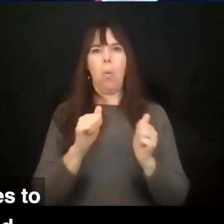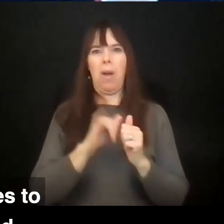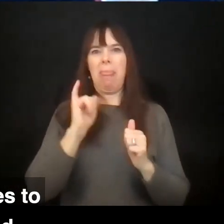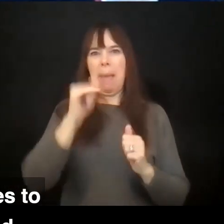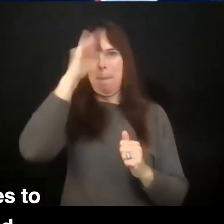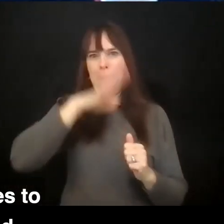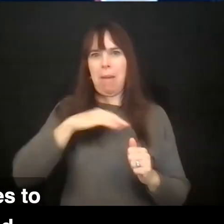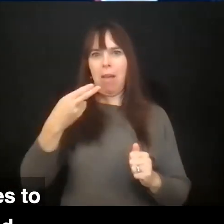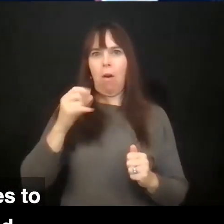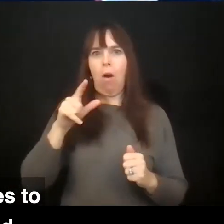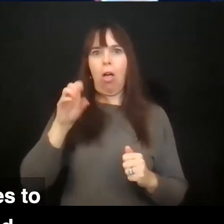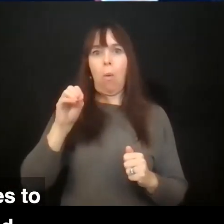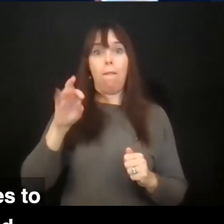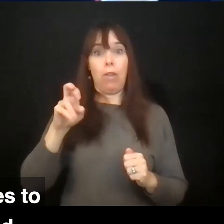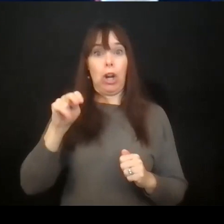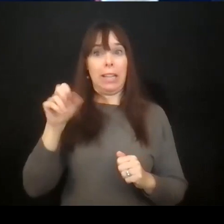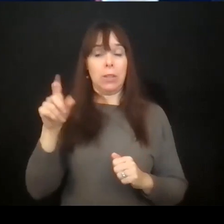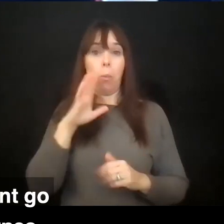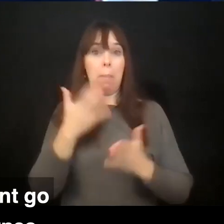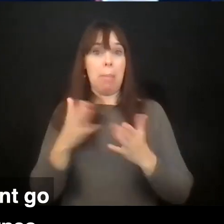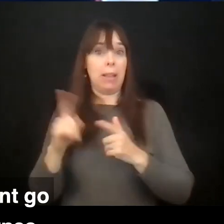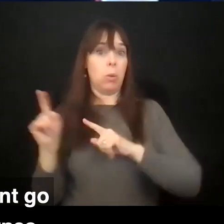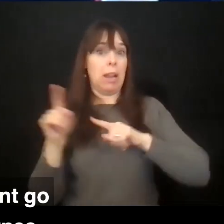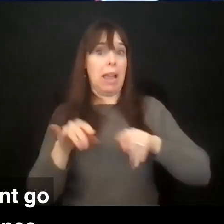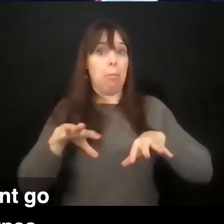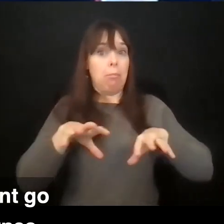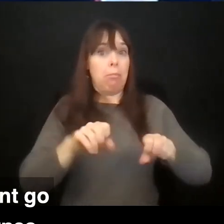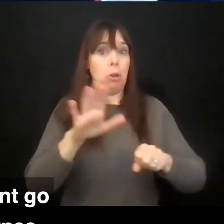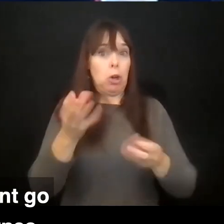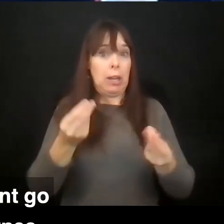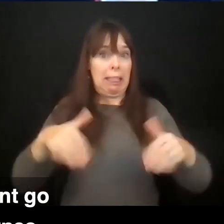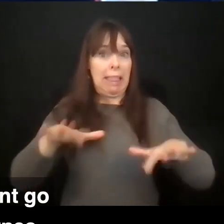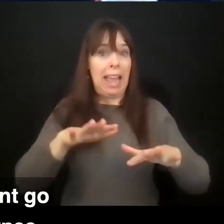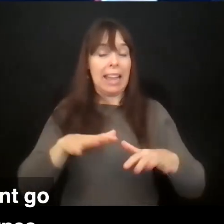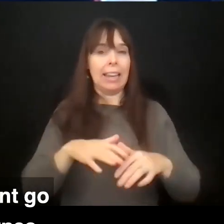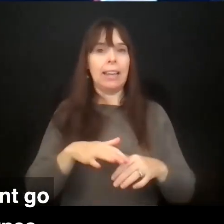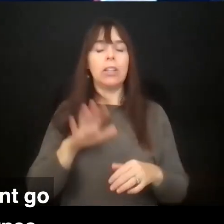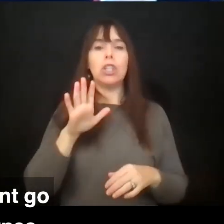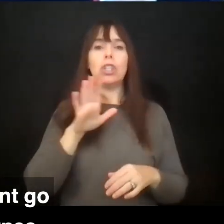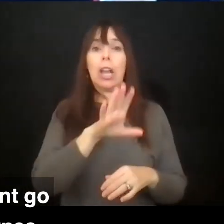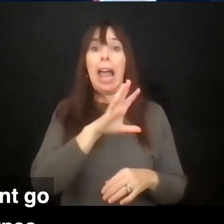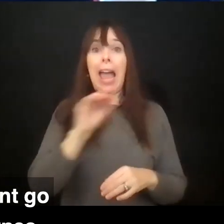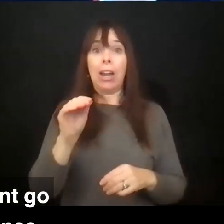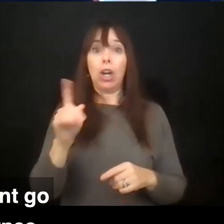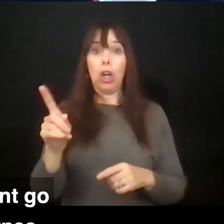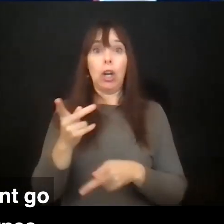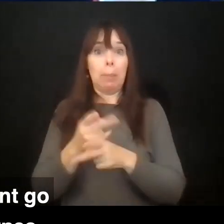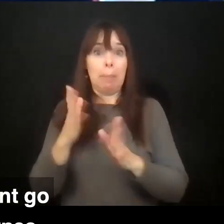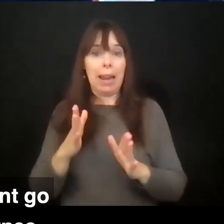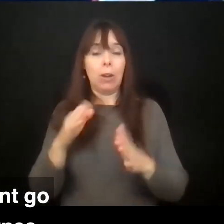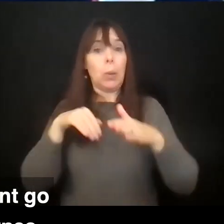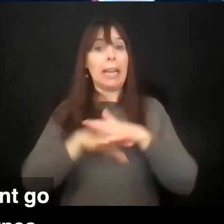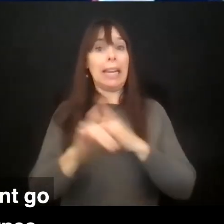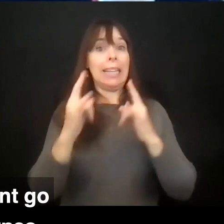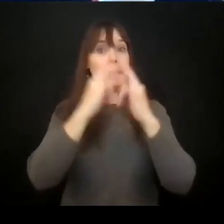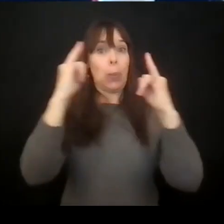lay siege to their land. She and her maidservant go into the tent